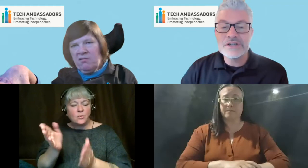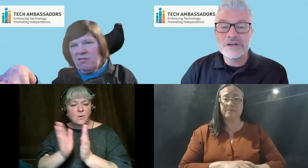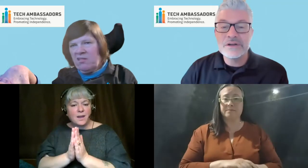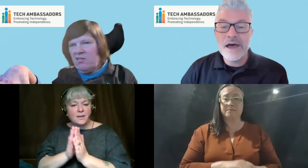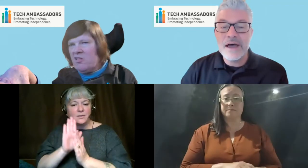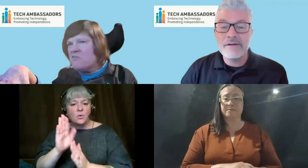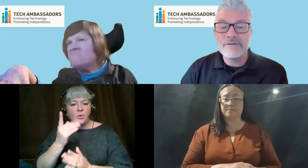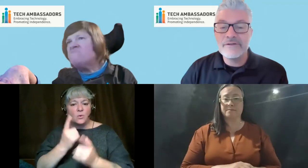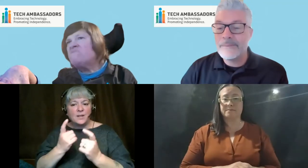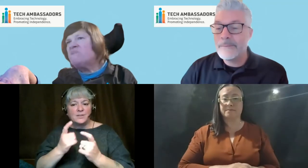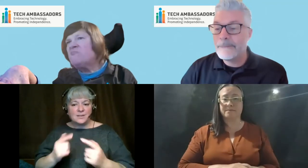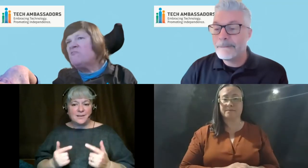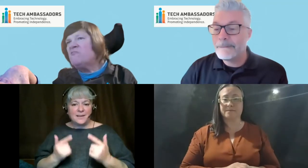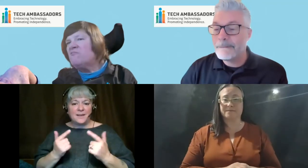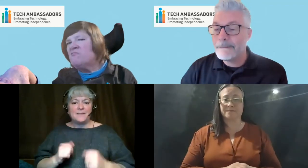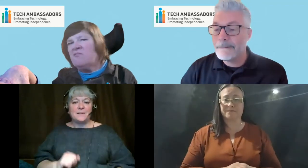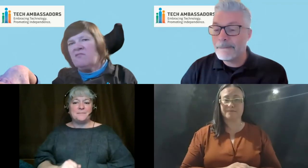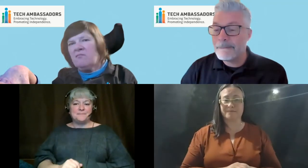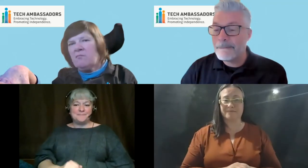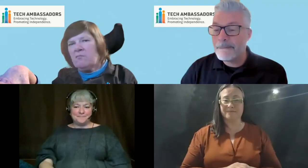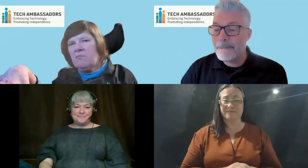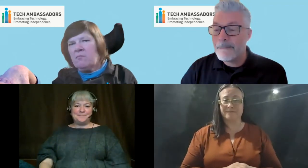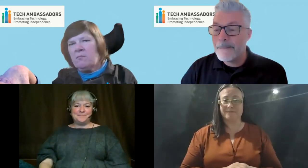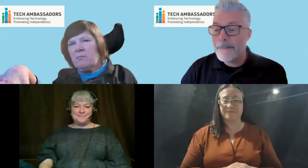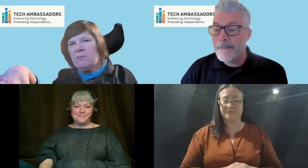your question live.